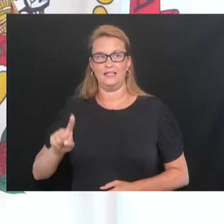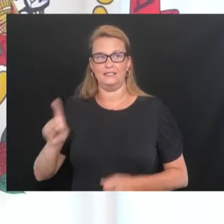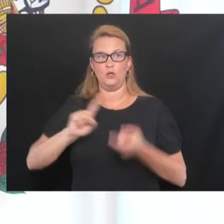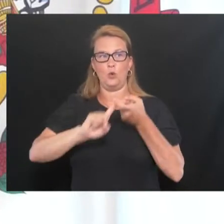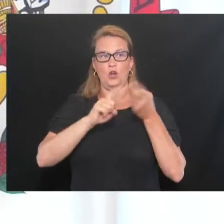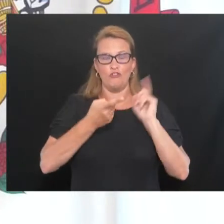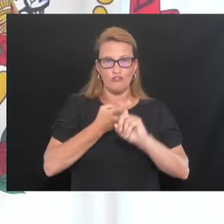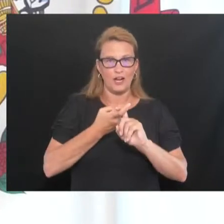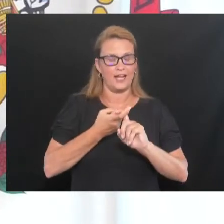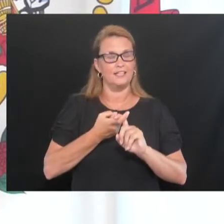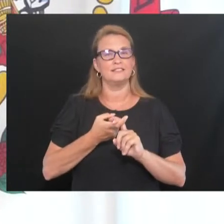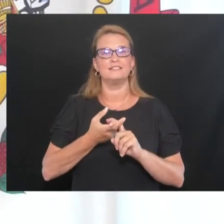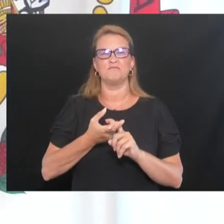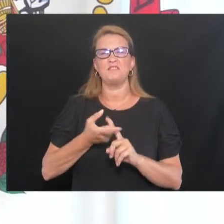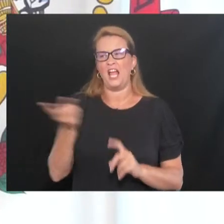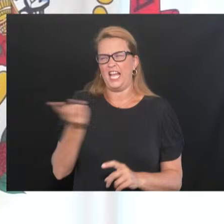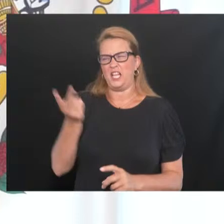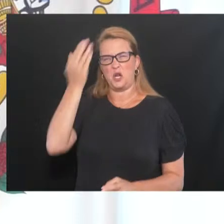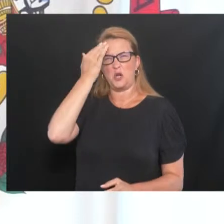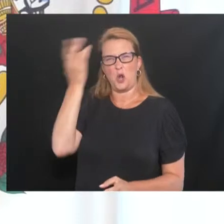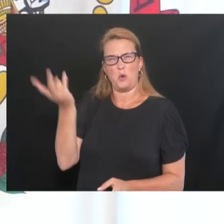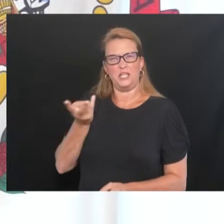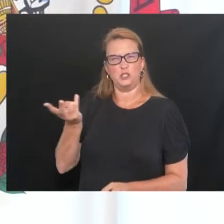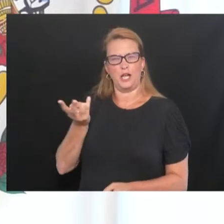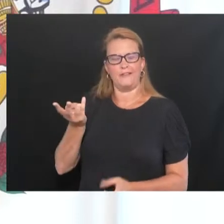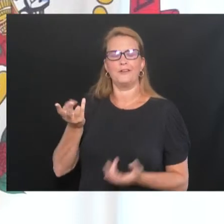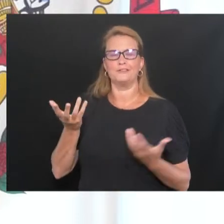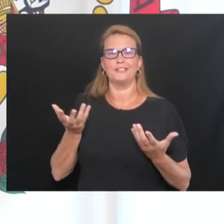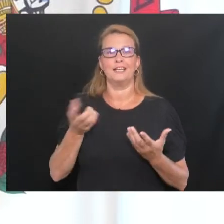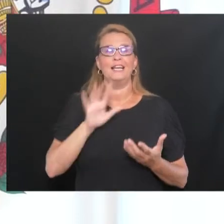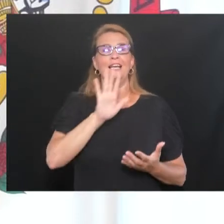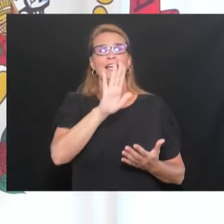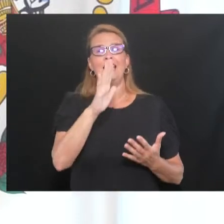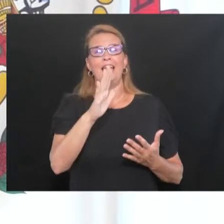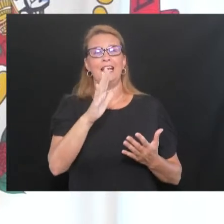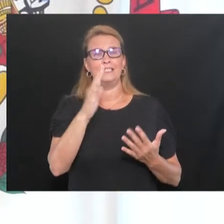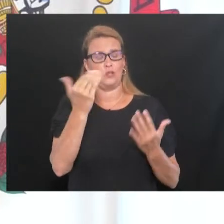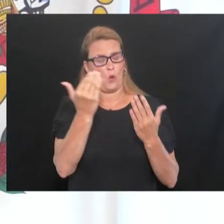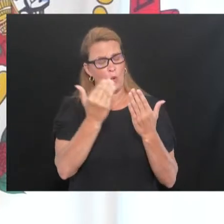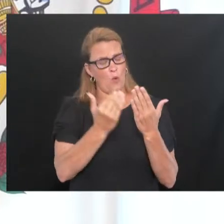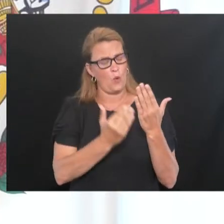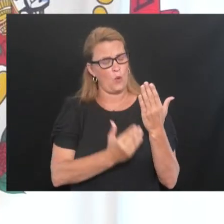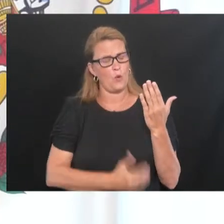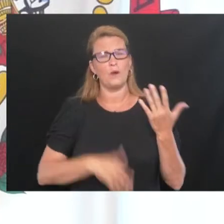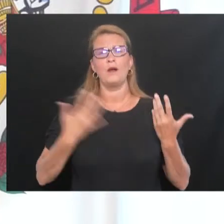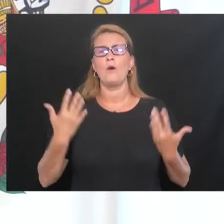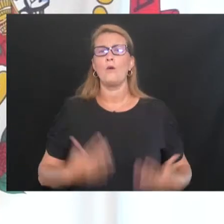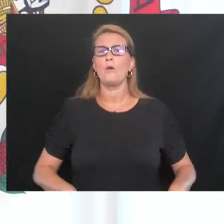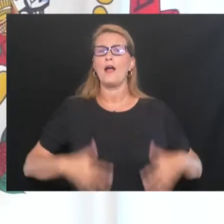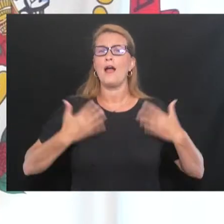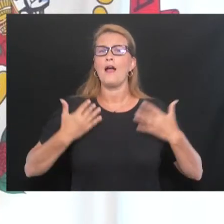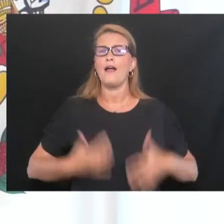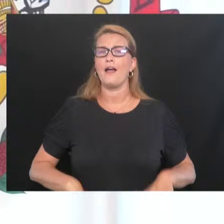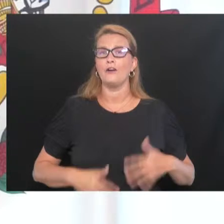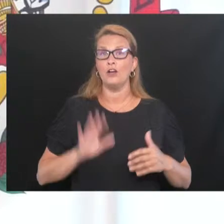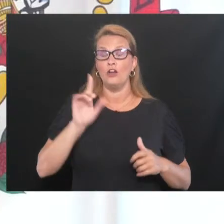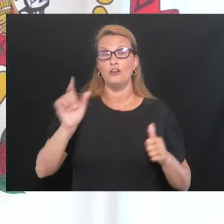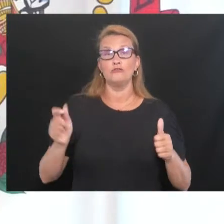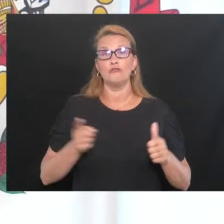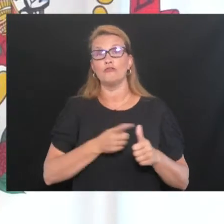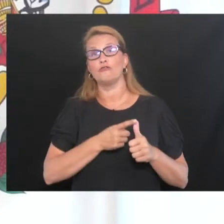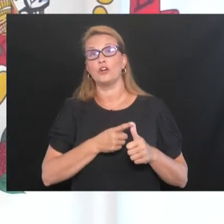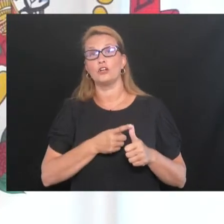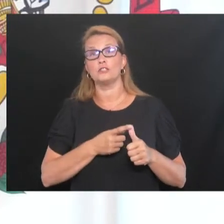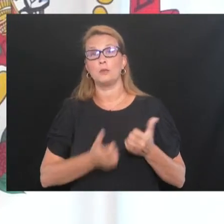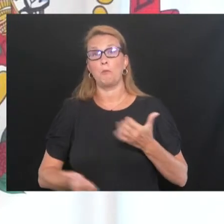another, and that's great too. You know, he has credentials that are off the chart. His first priority is going to be able to take care